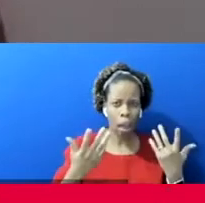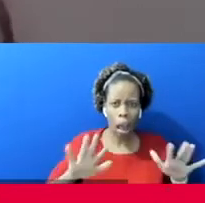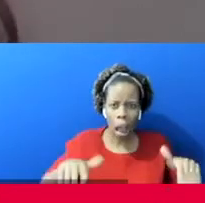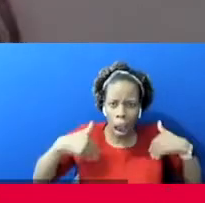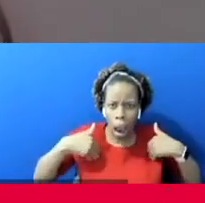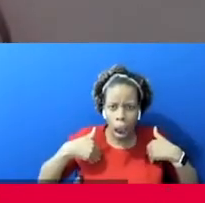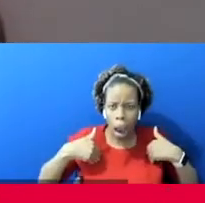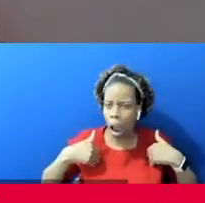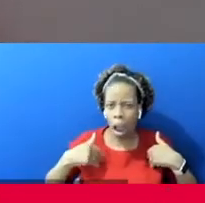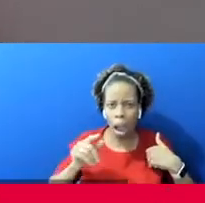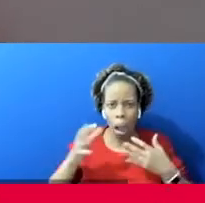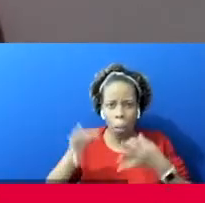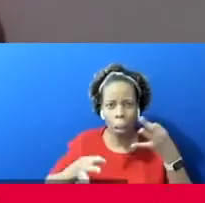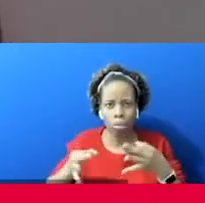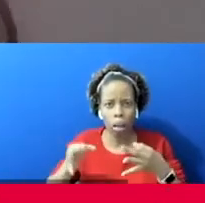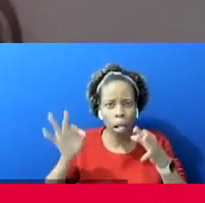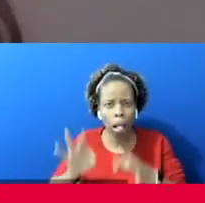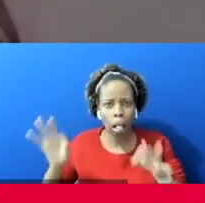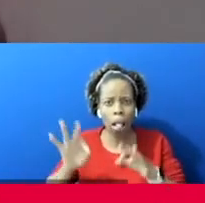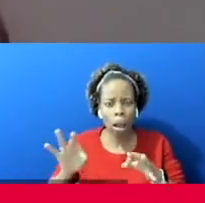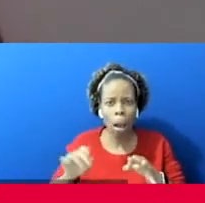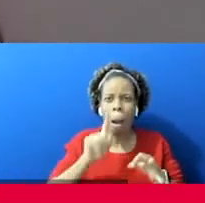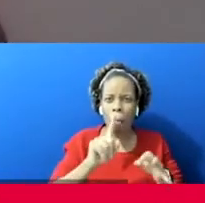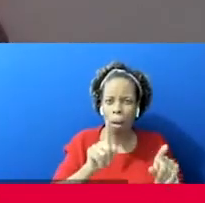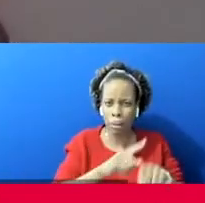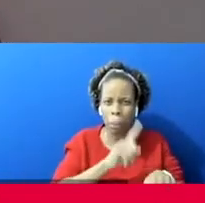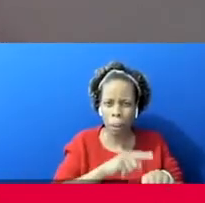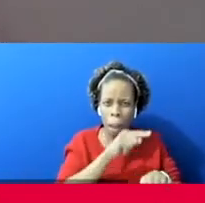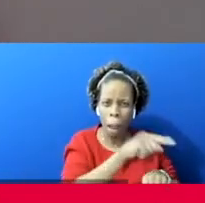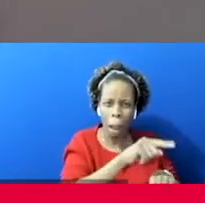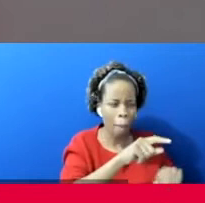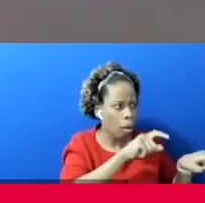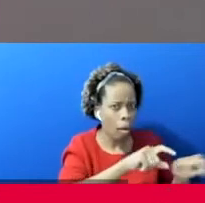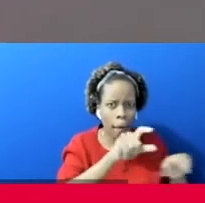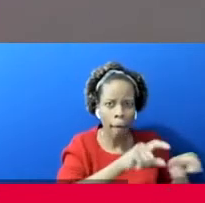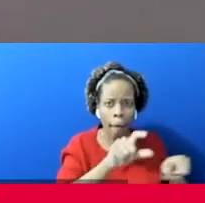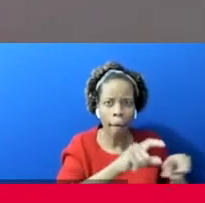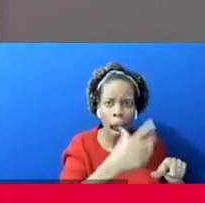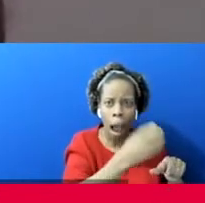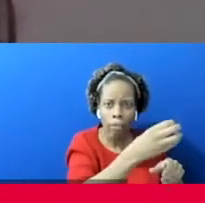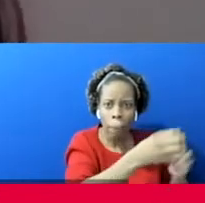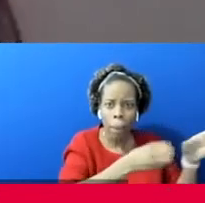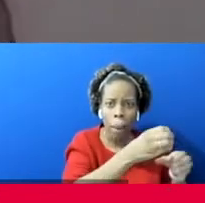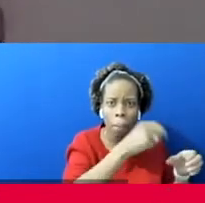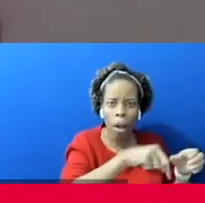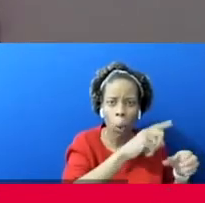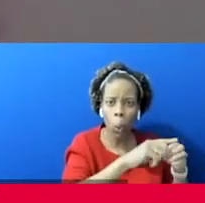it can claim to be apolitical whilst producing people who take very, very strong stances on things.